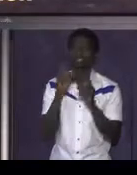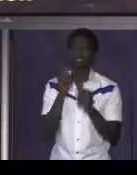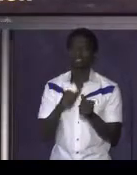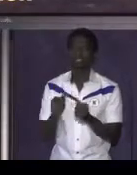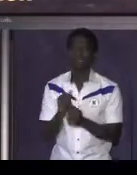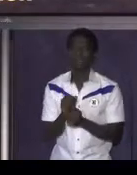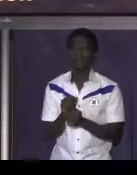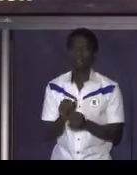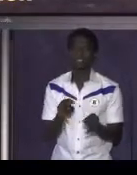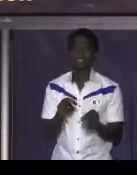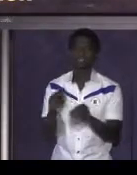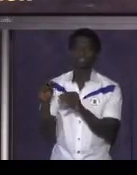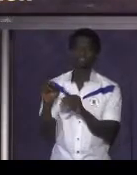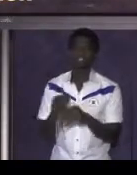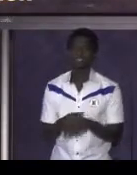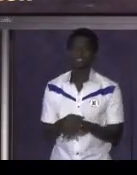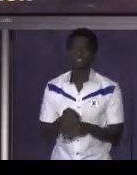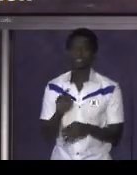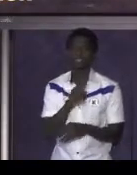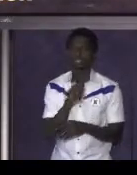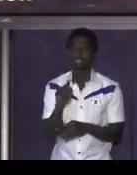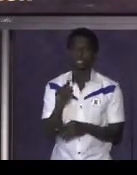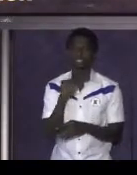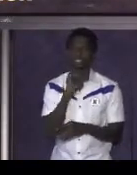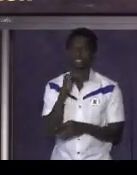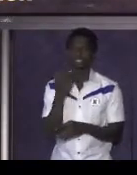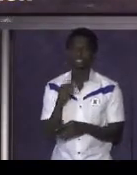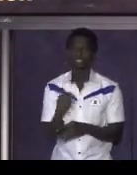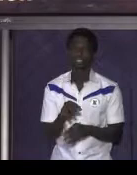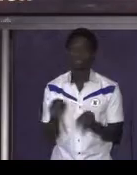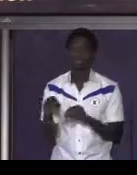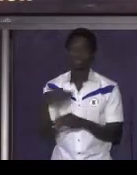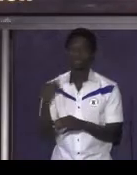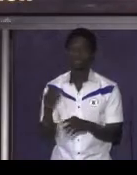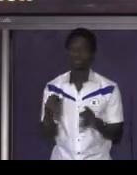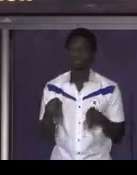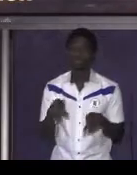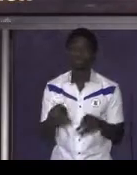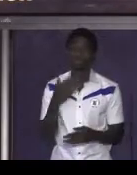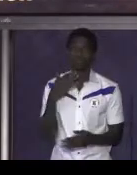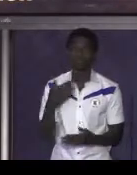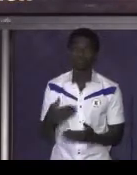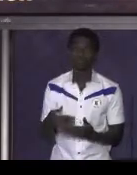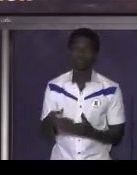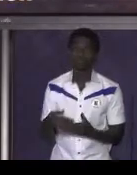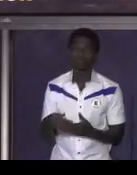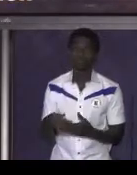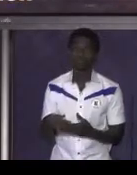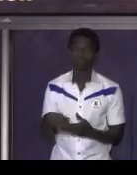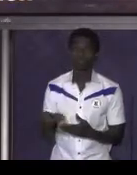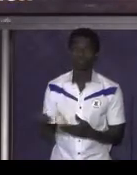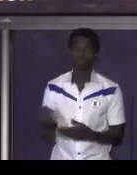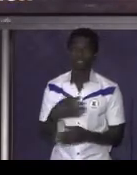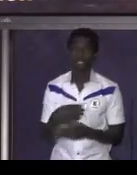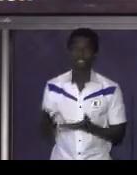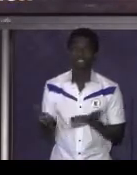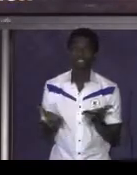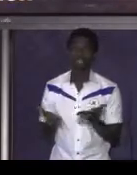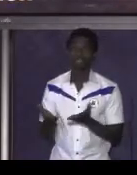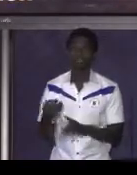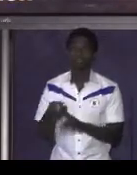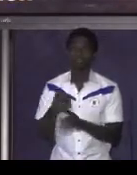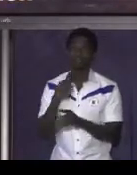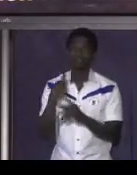about transportation. That is the movement of people, goods, and services from one place